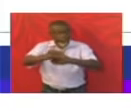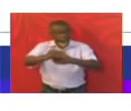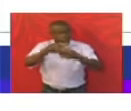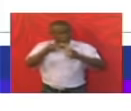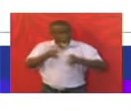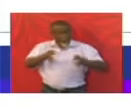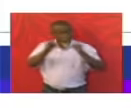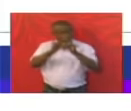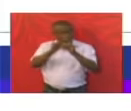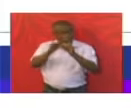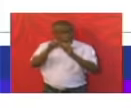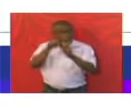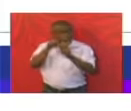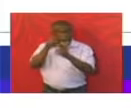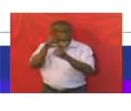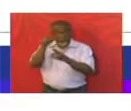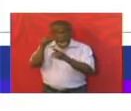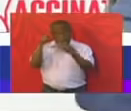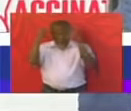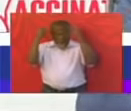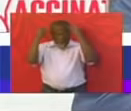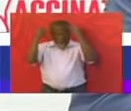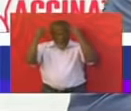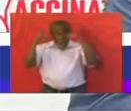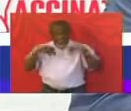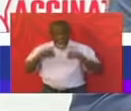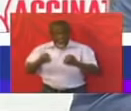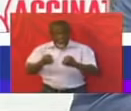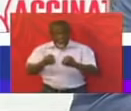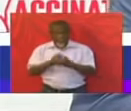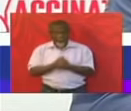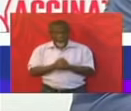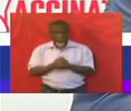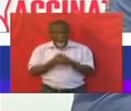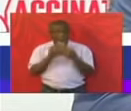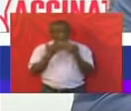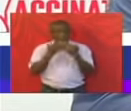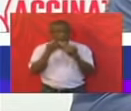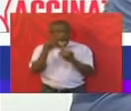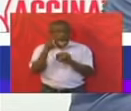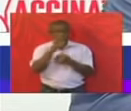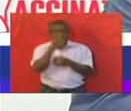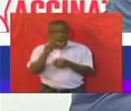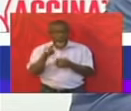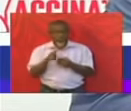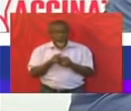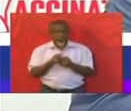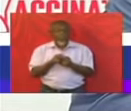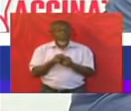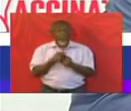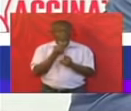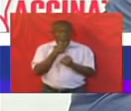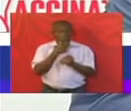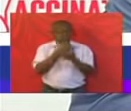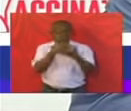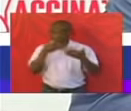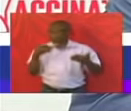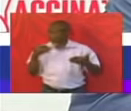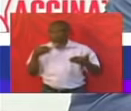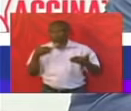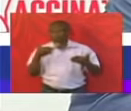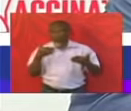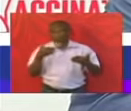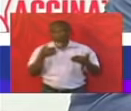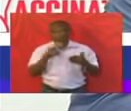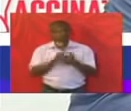the Ministry of Health? Thank you. Okay, thank you for the 2 questions. As I believe has been stated before,